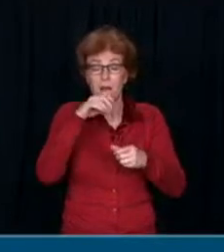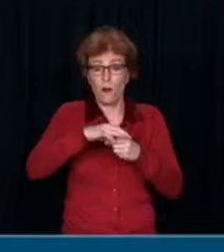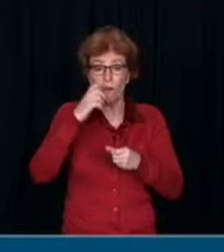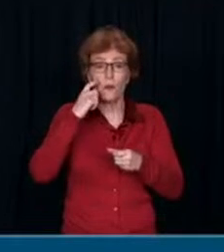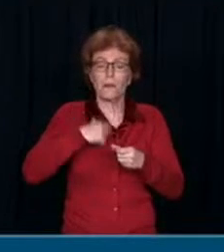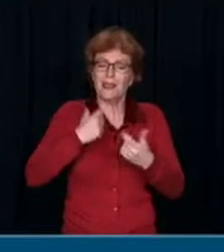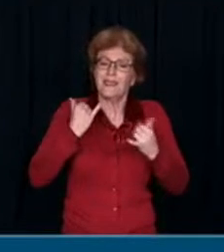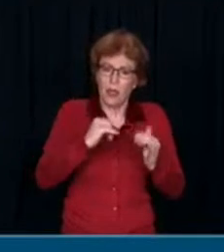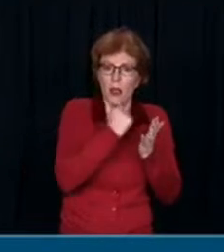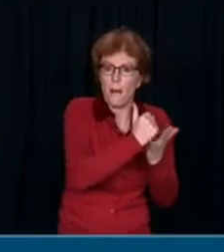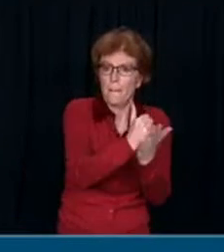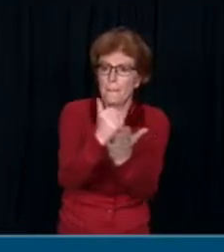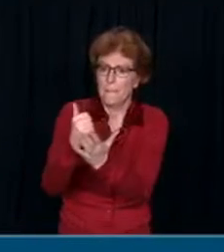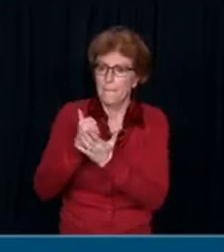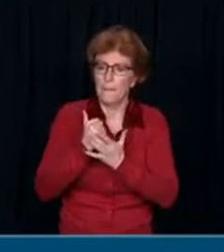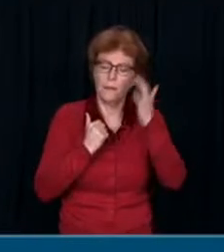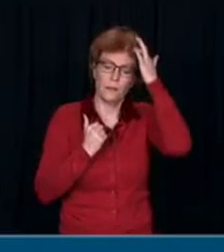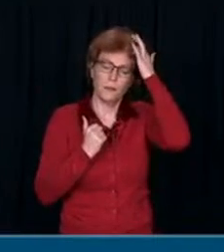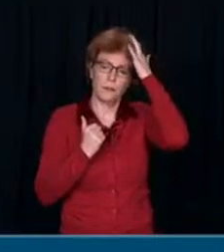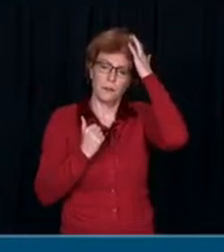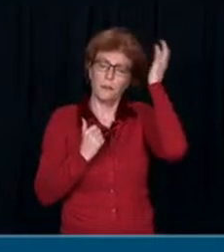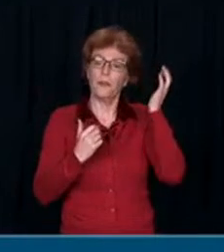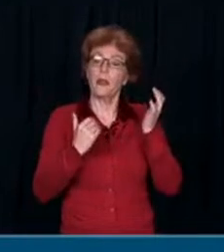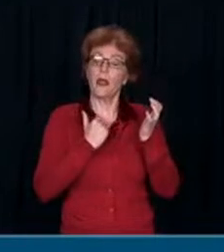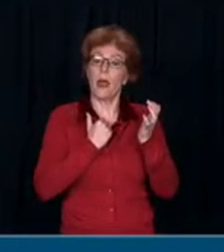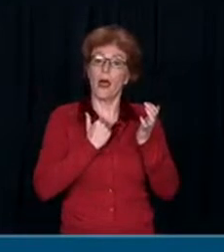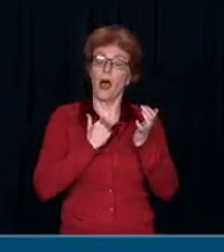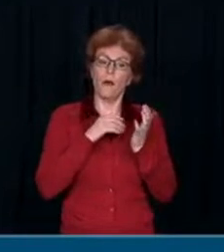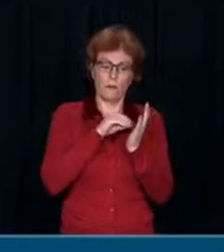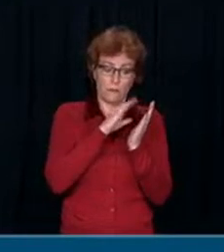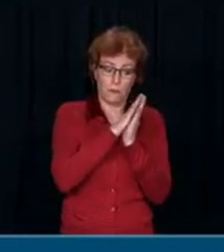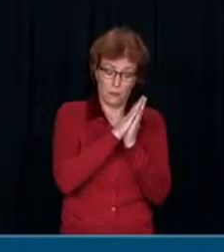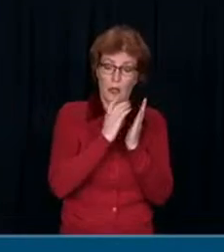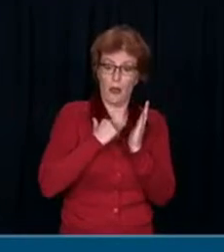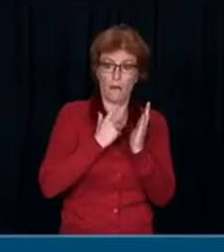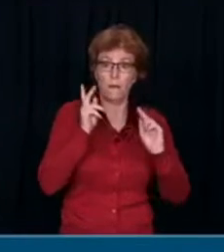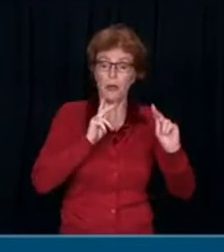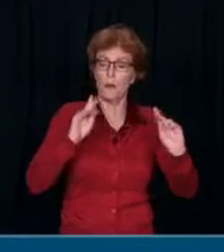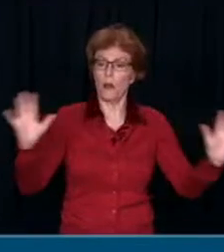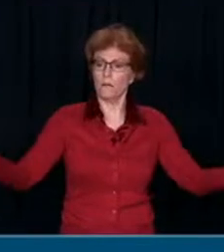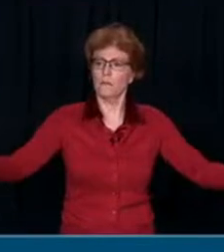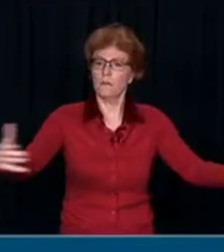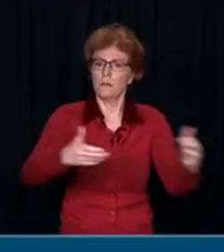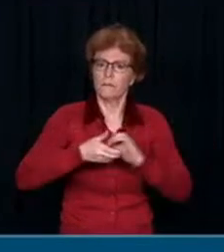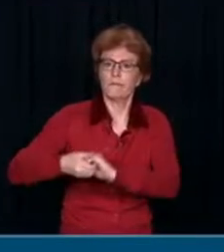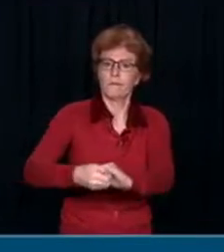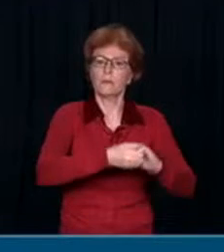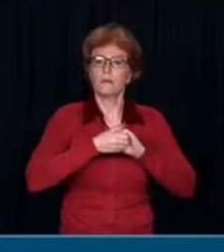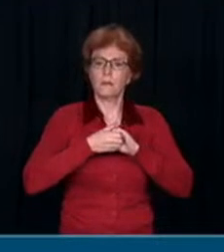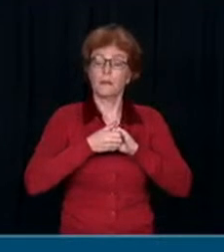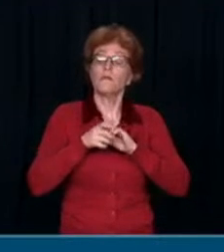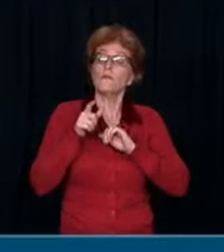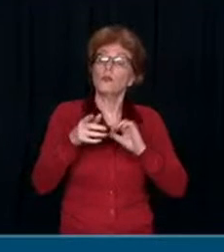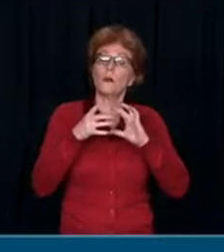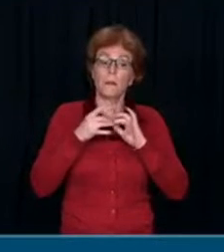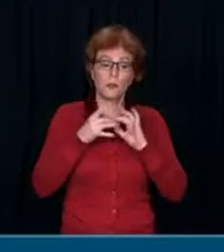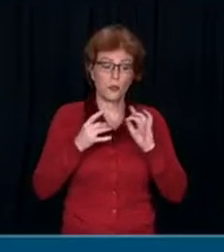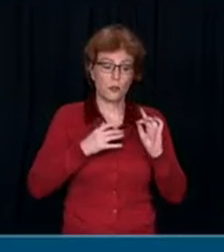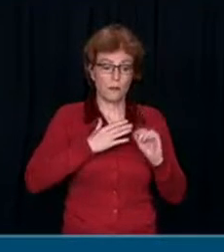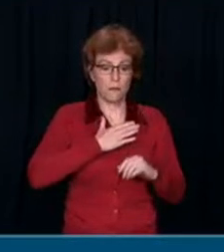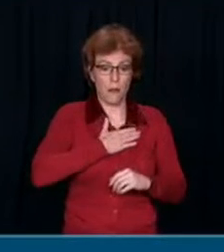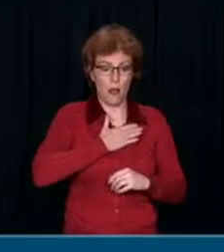me. And I have a record of bringing people together. And as you mentioned,